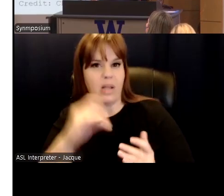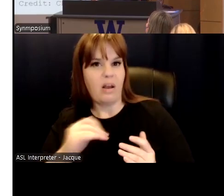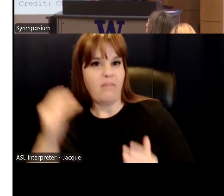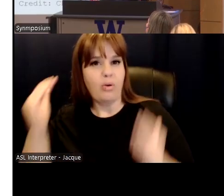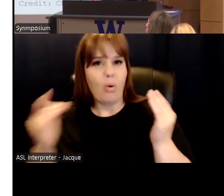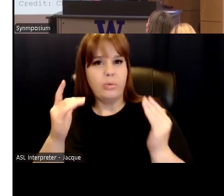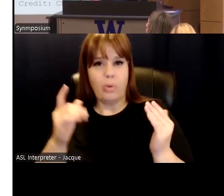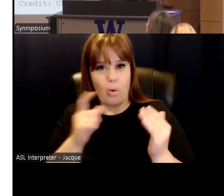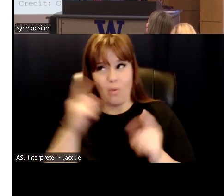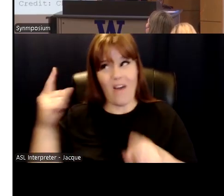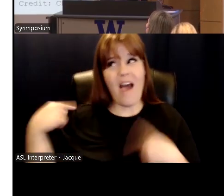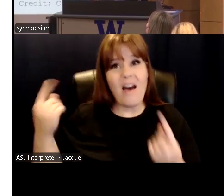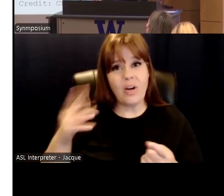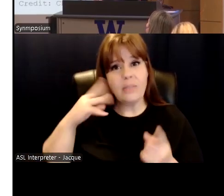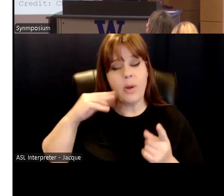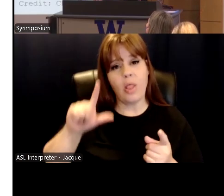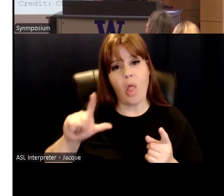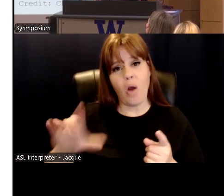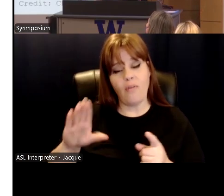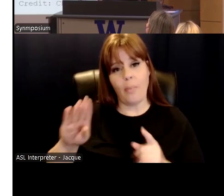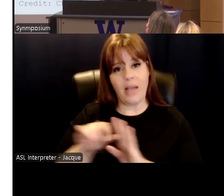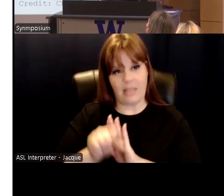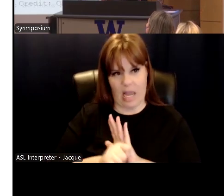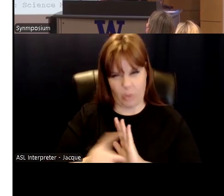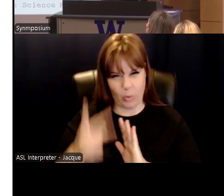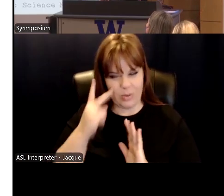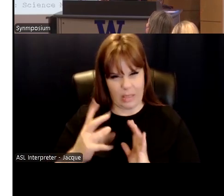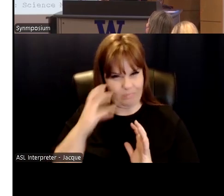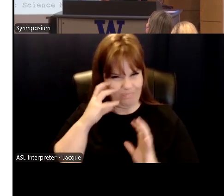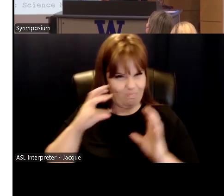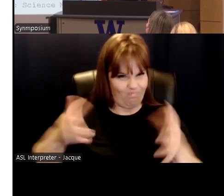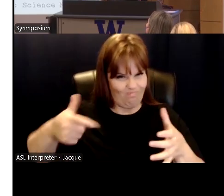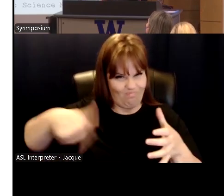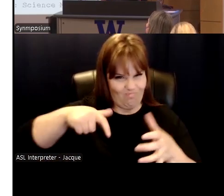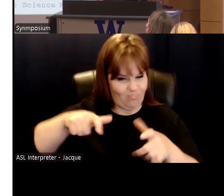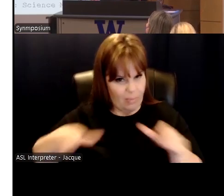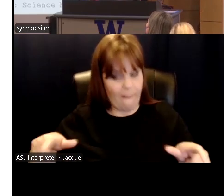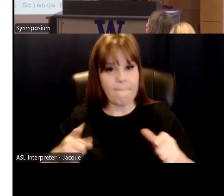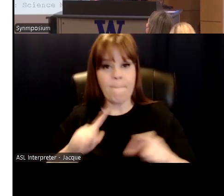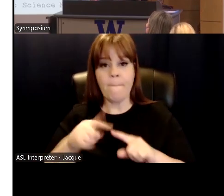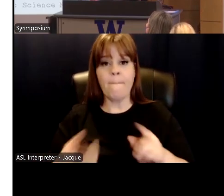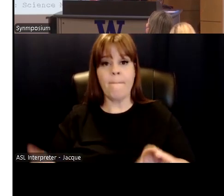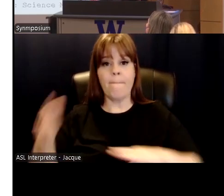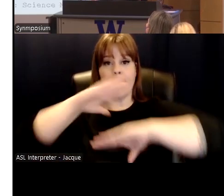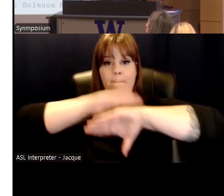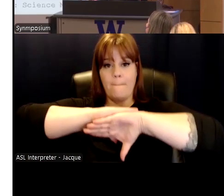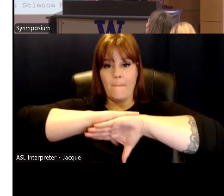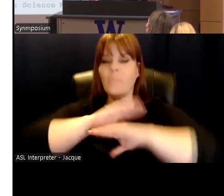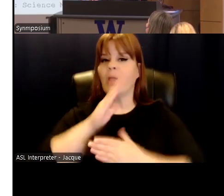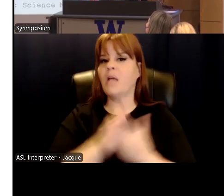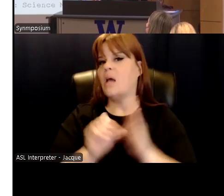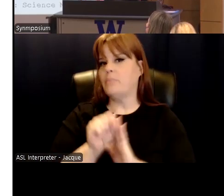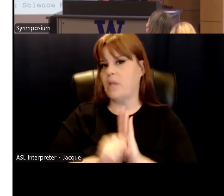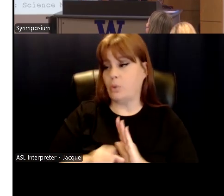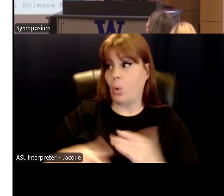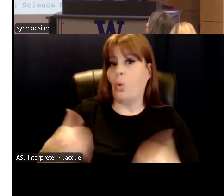long COVID by state, so it gives you an idea of the density. And when you overlay these, you see that there are certain states that have a very high density